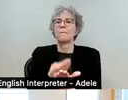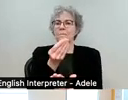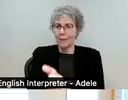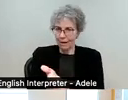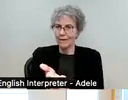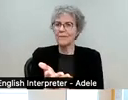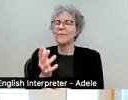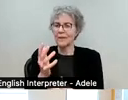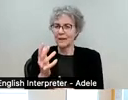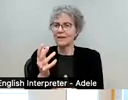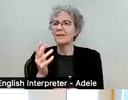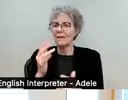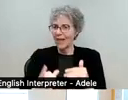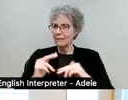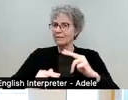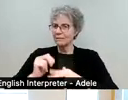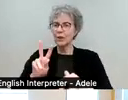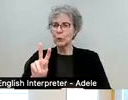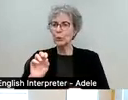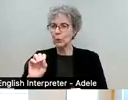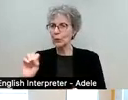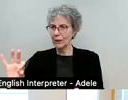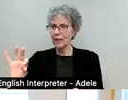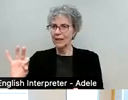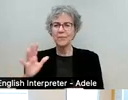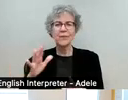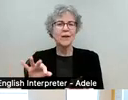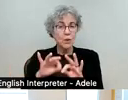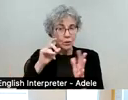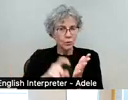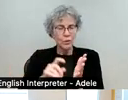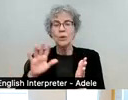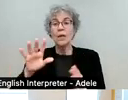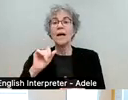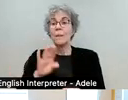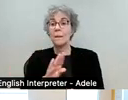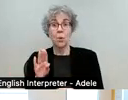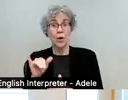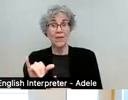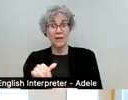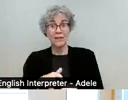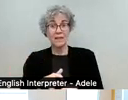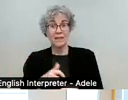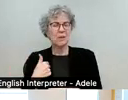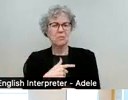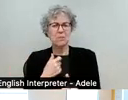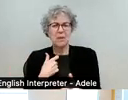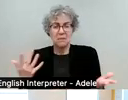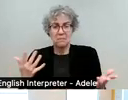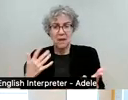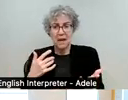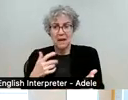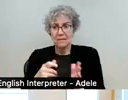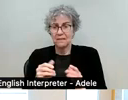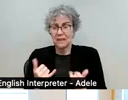in 2009. And I think it's worth noting that the board at the time, although we didn't see an immediate need and we didn't have a